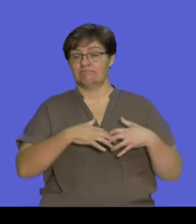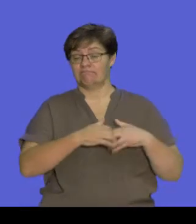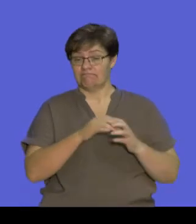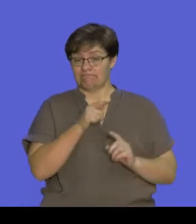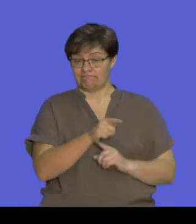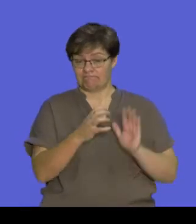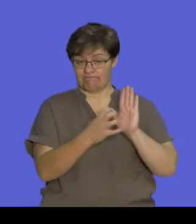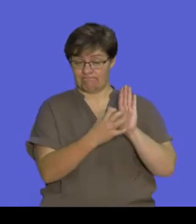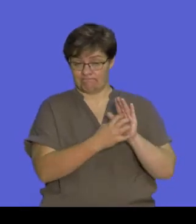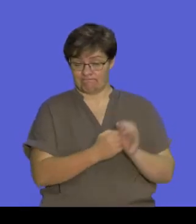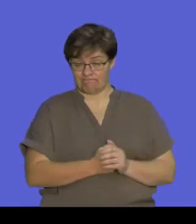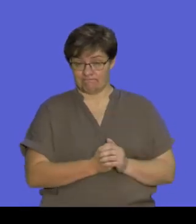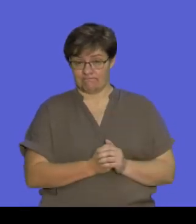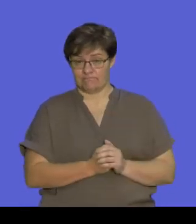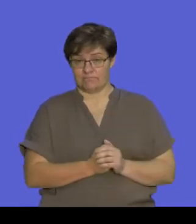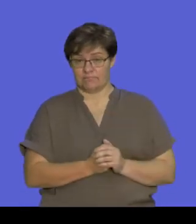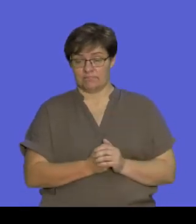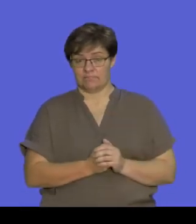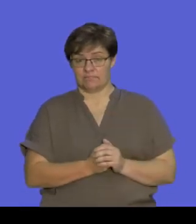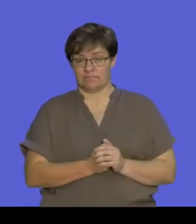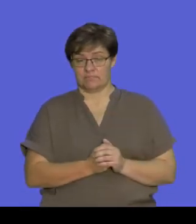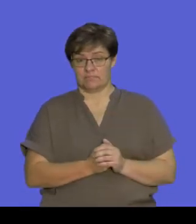this, I'm going to use